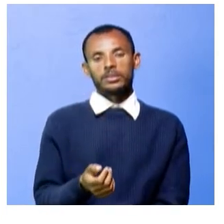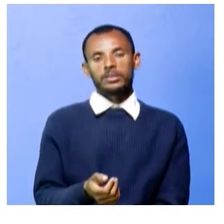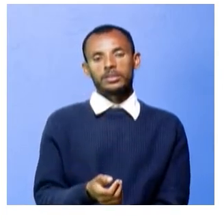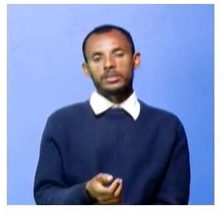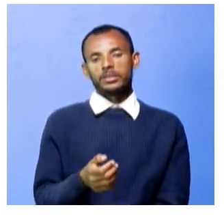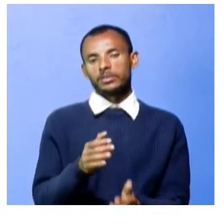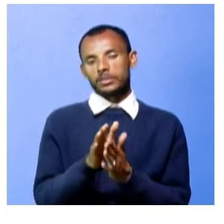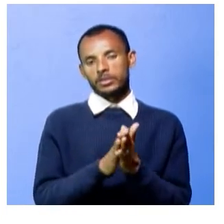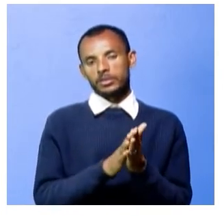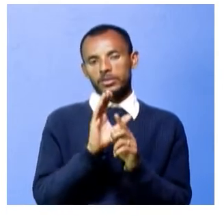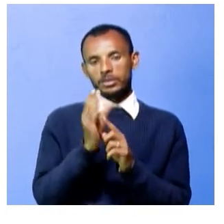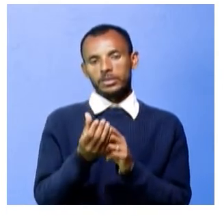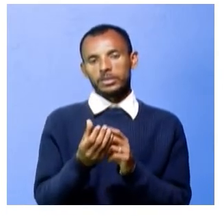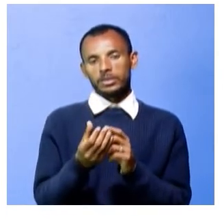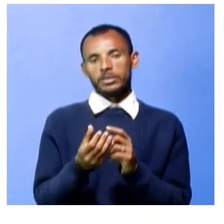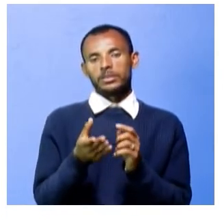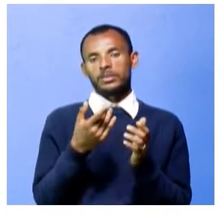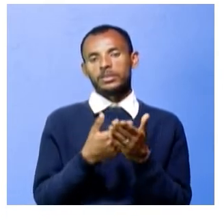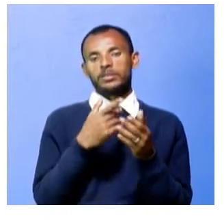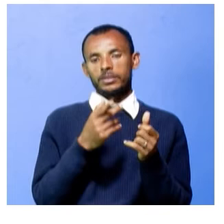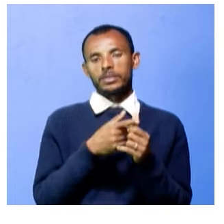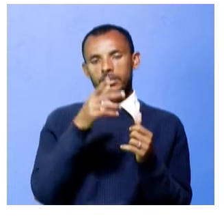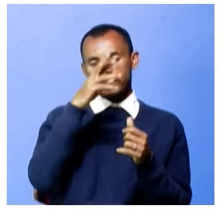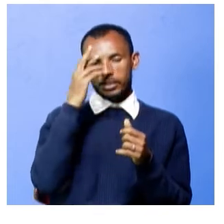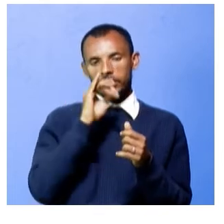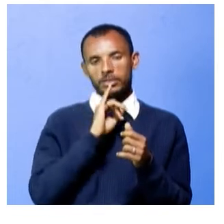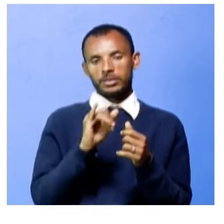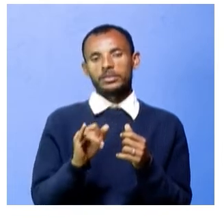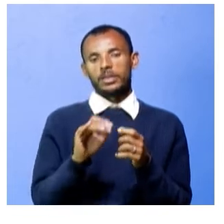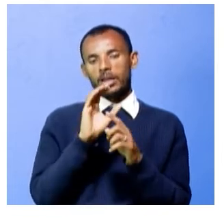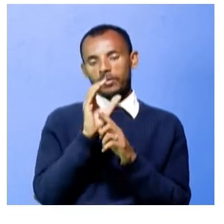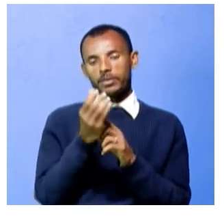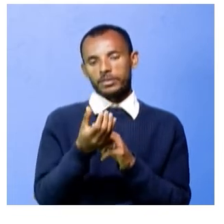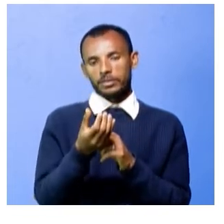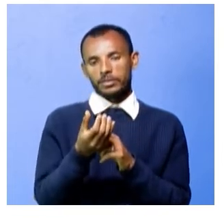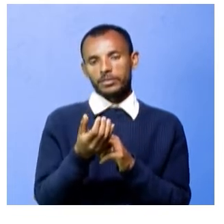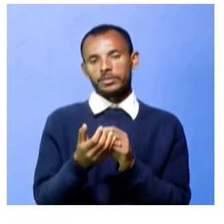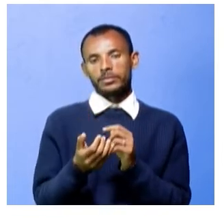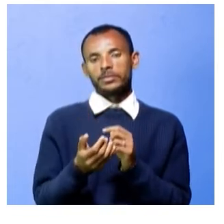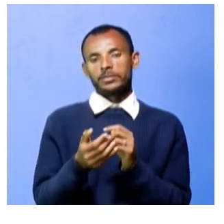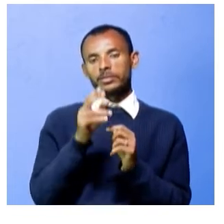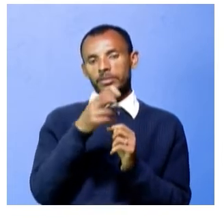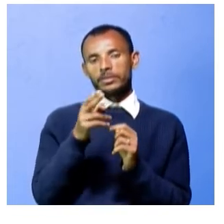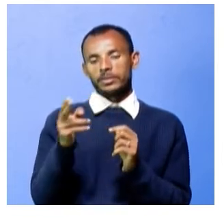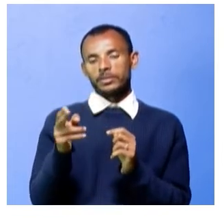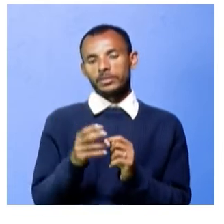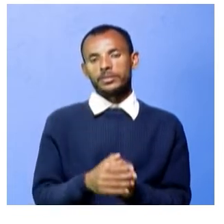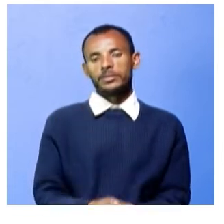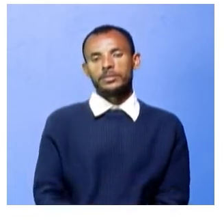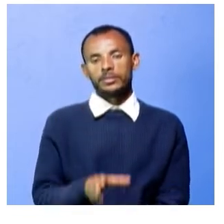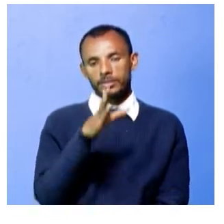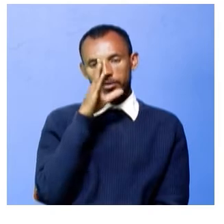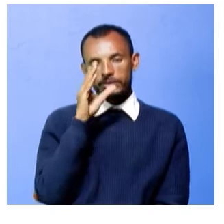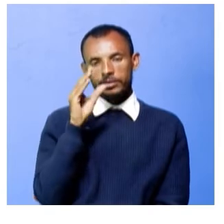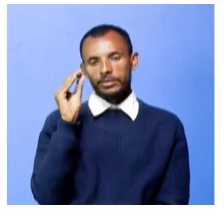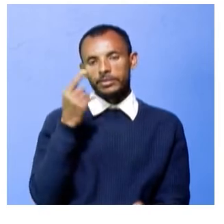or the favorable event in the first case is an event of HH. And